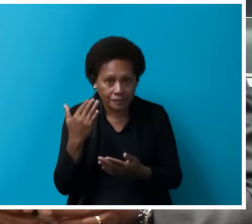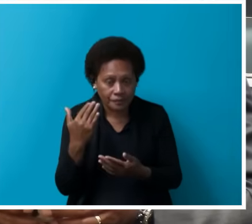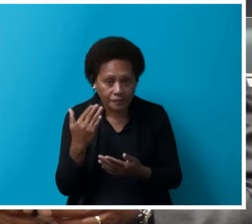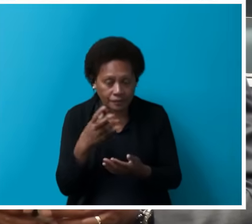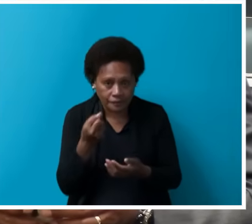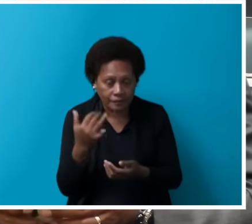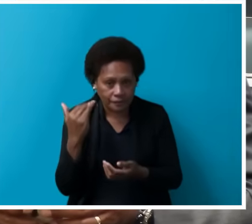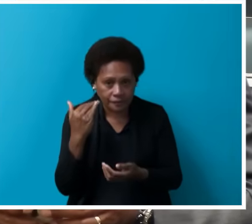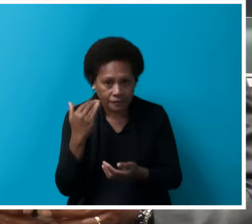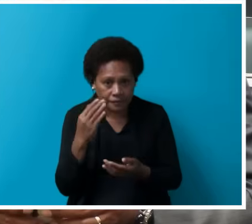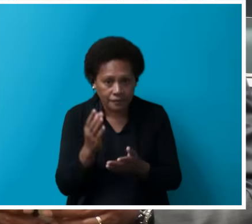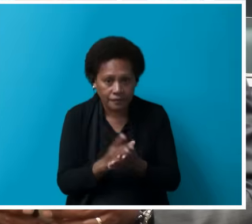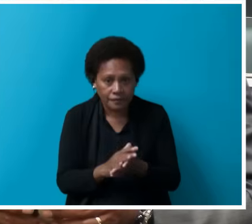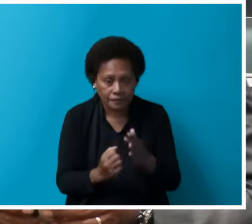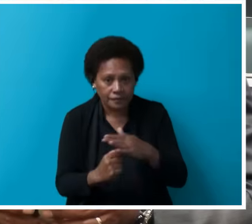economic foundation.